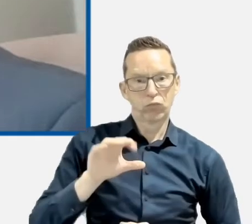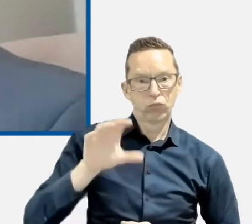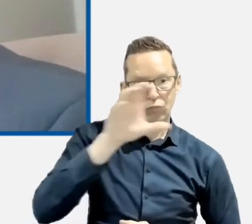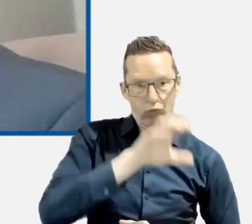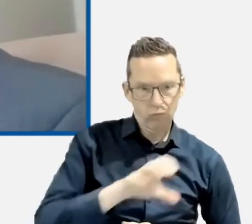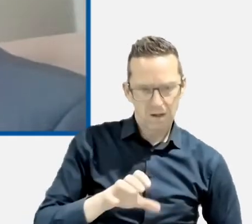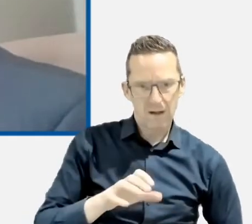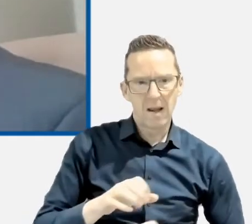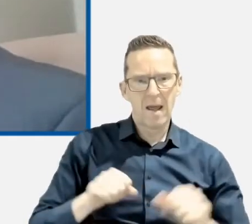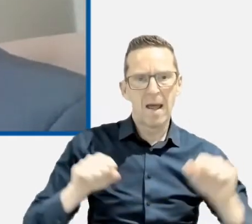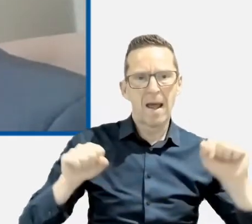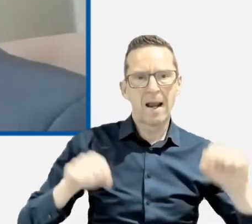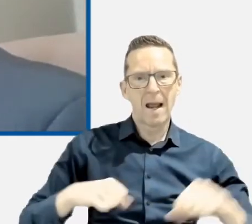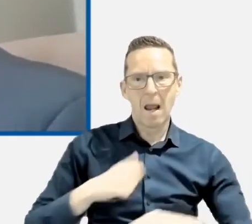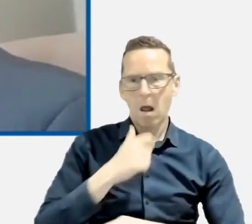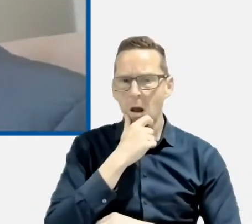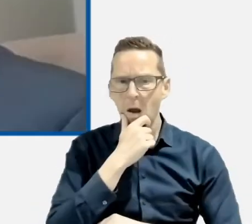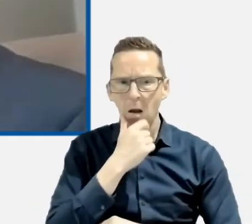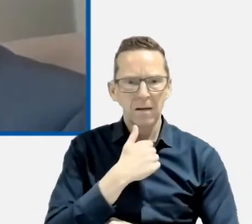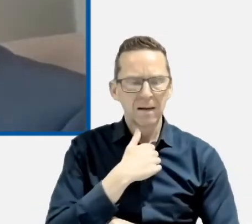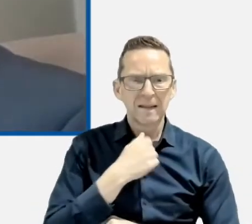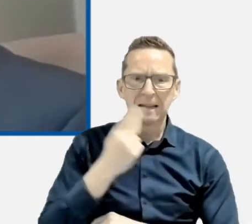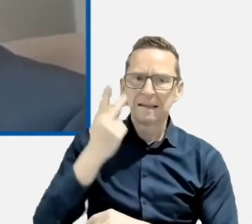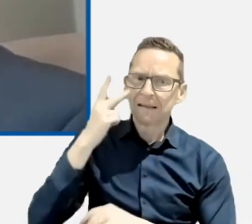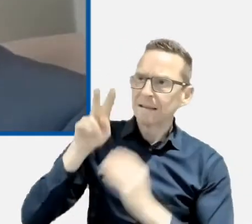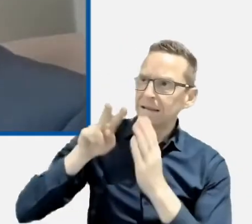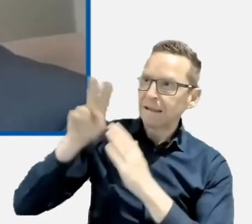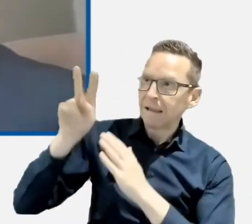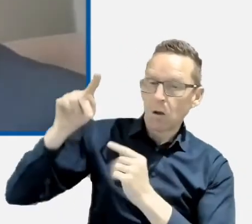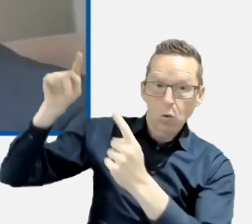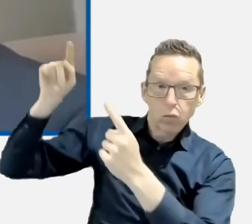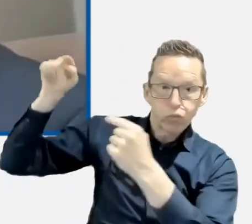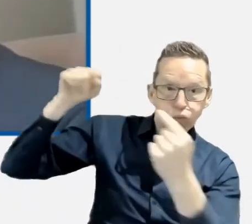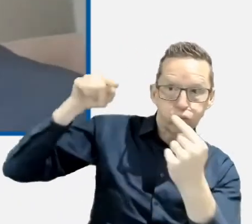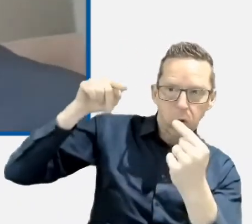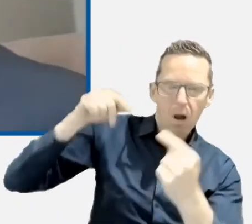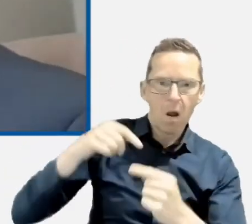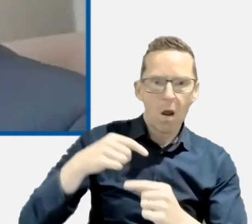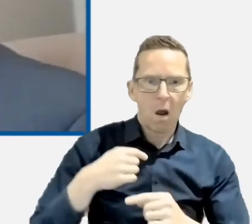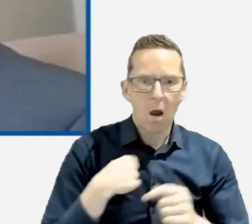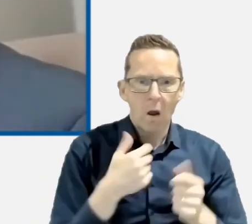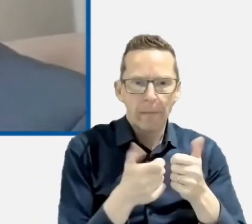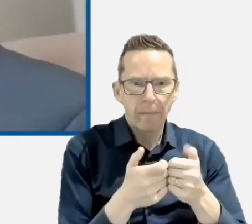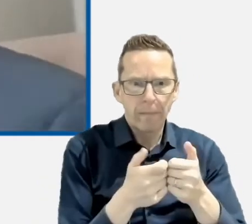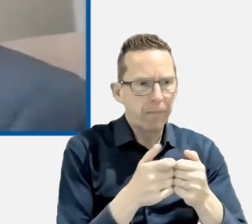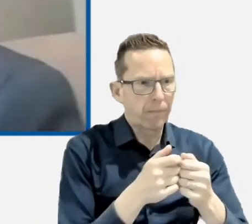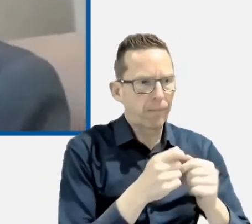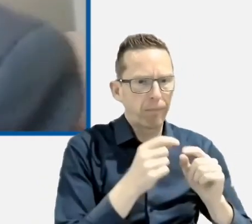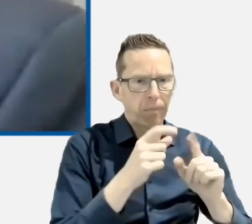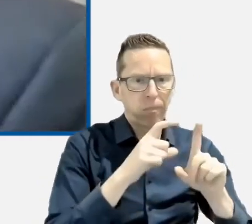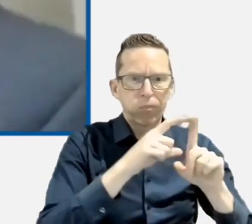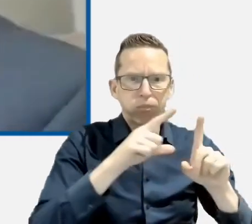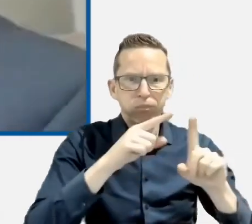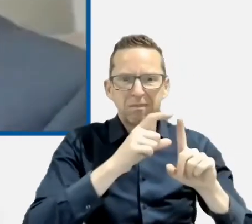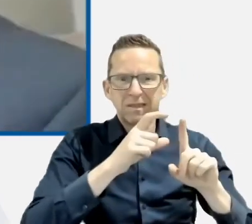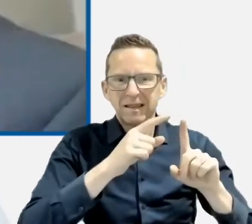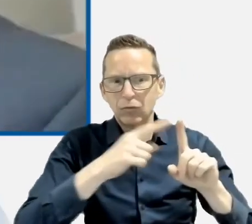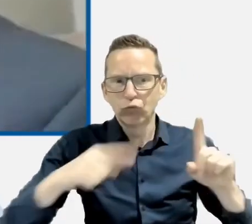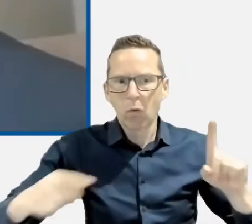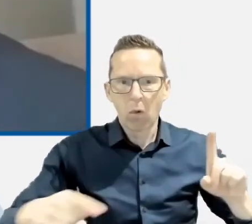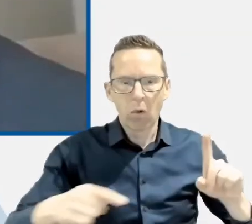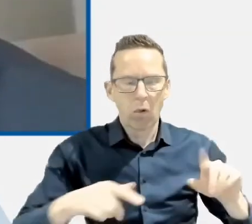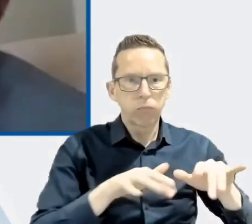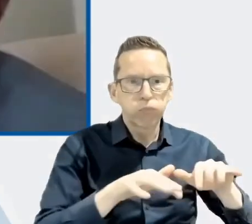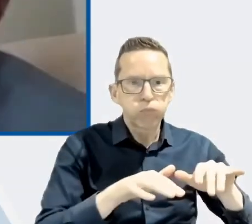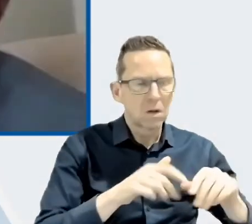capacity development. So definitely, I'm sure listeners are very much interested in what